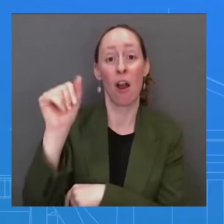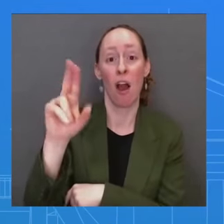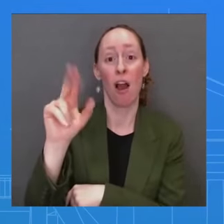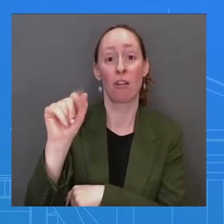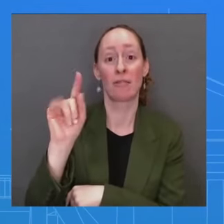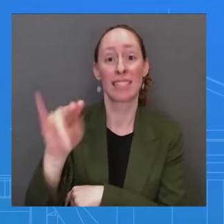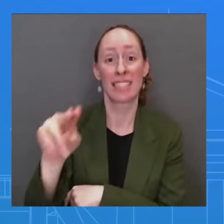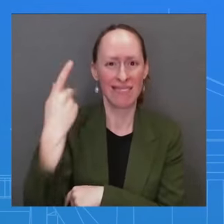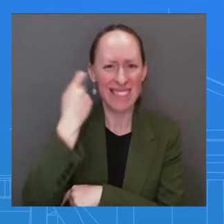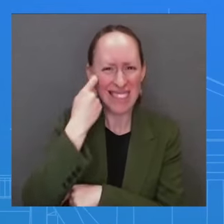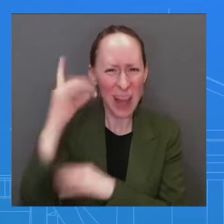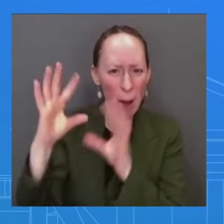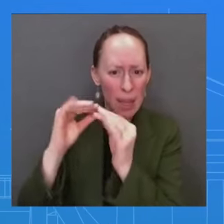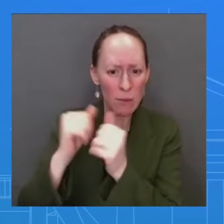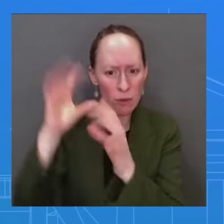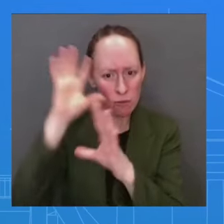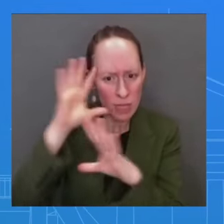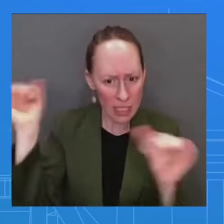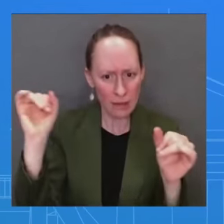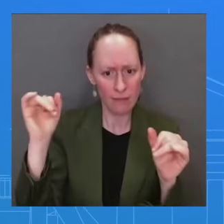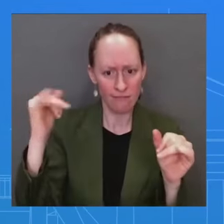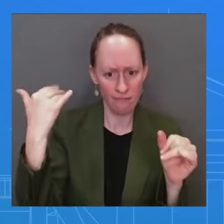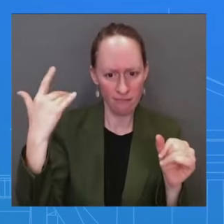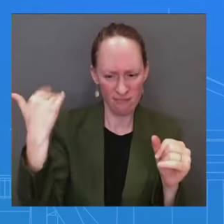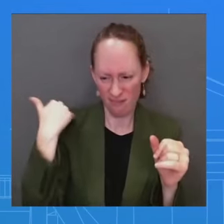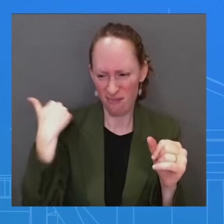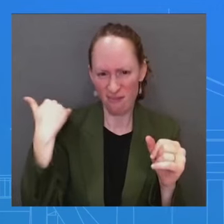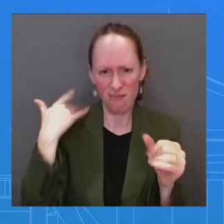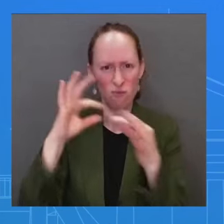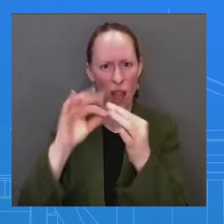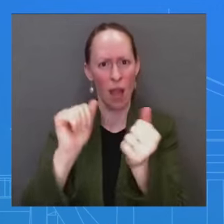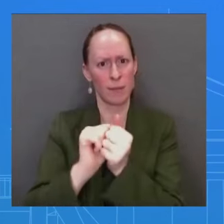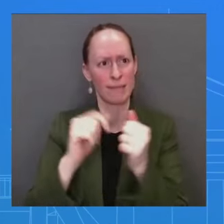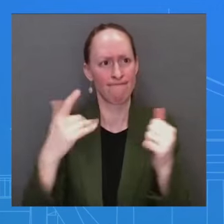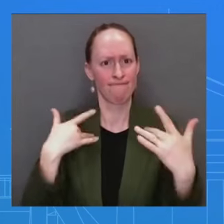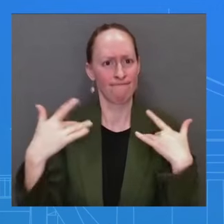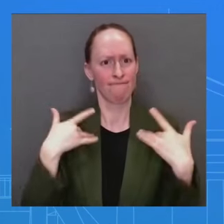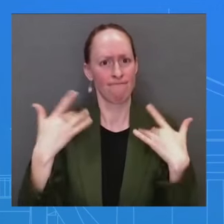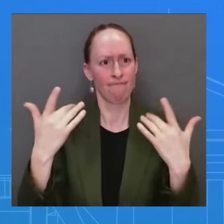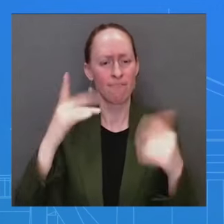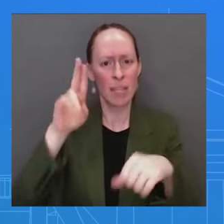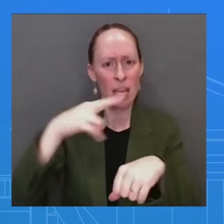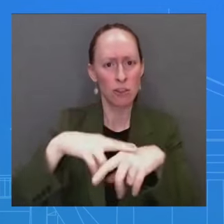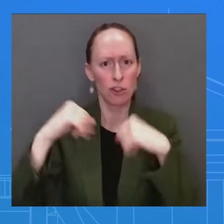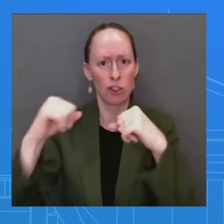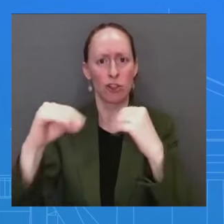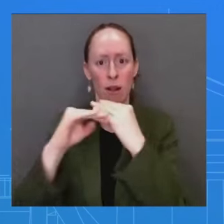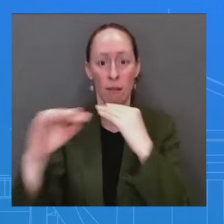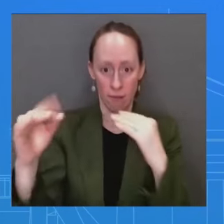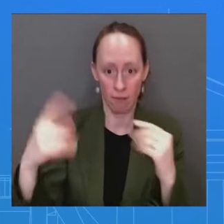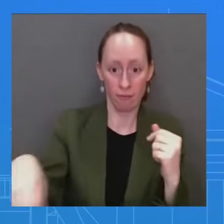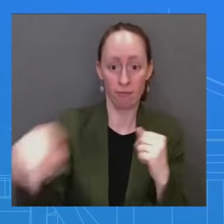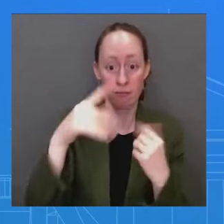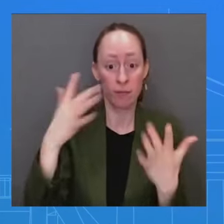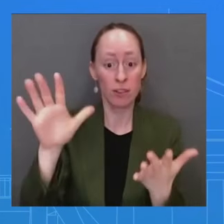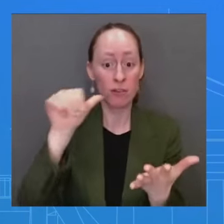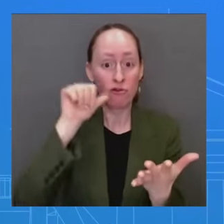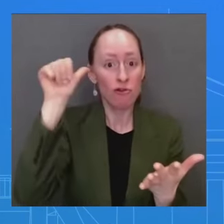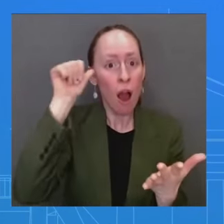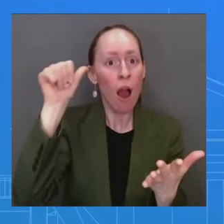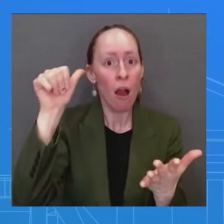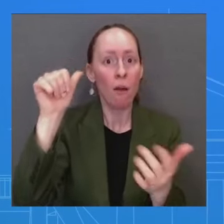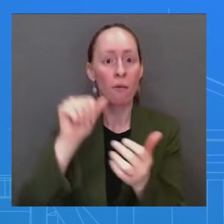He and also the Admiral talked about this as well. This is when we have these conversations or meetings with cabinet secretaries, not just